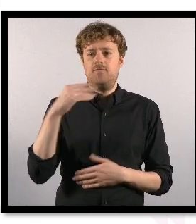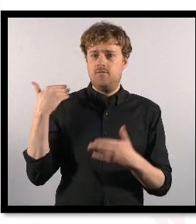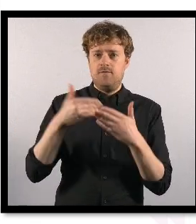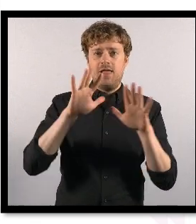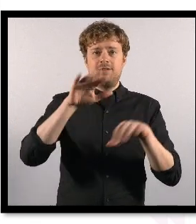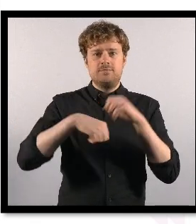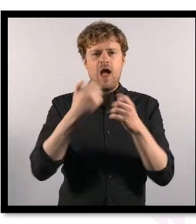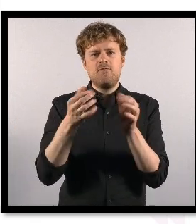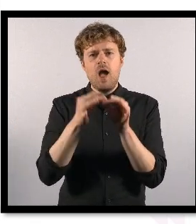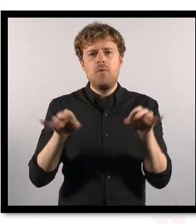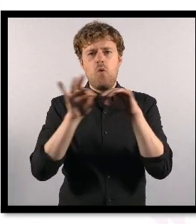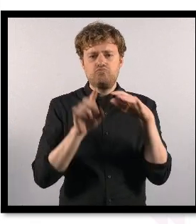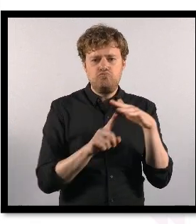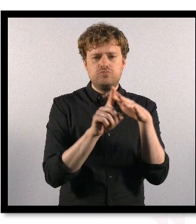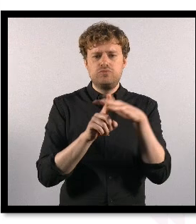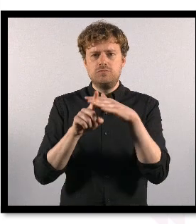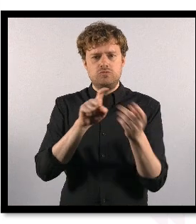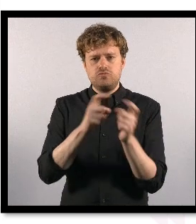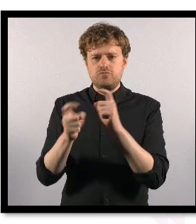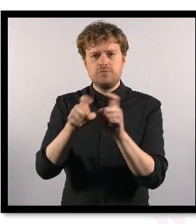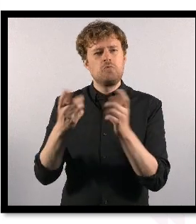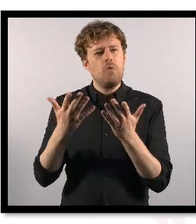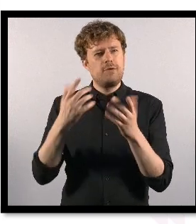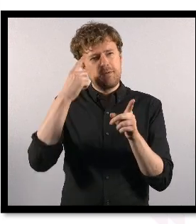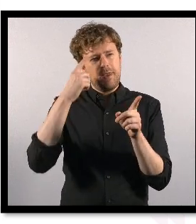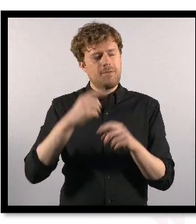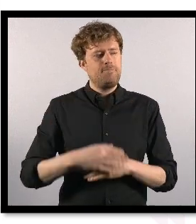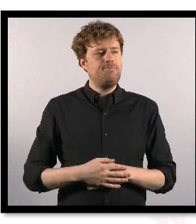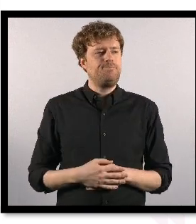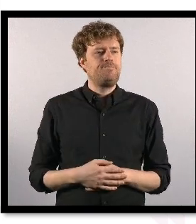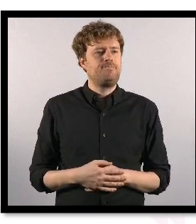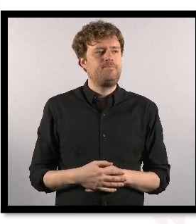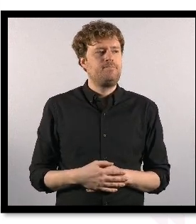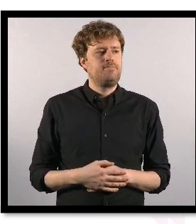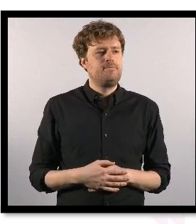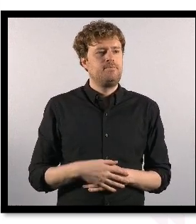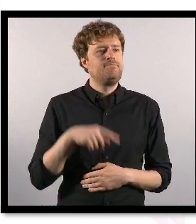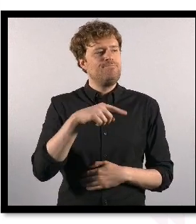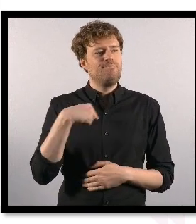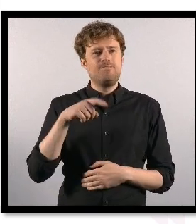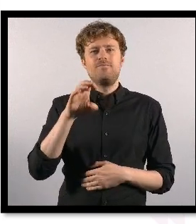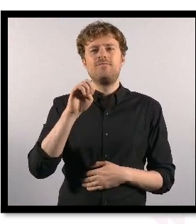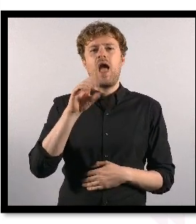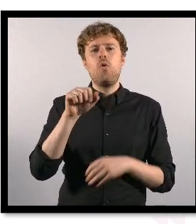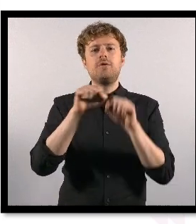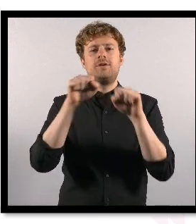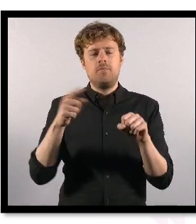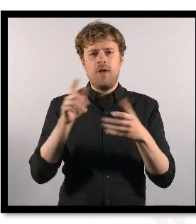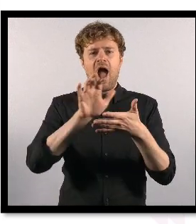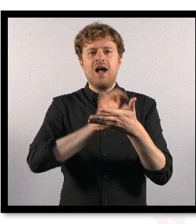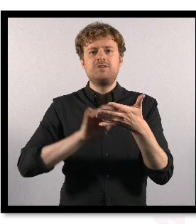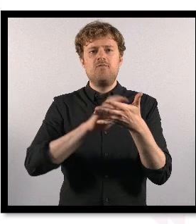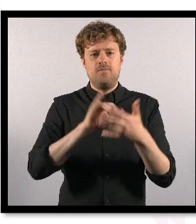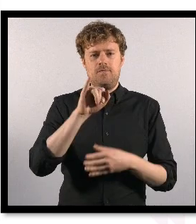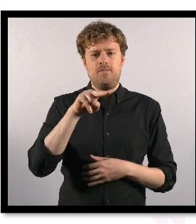of interfaces, when we created these interfaces for runtime and networking components. Now, what it actually did is introduce standardization within